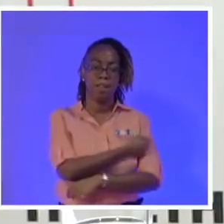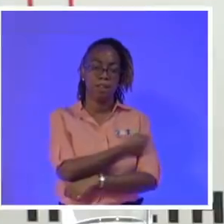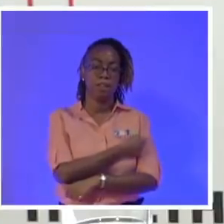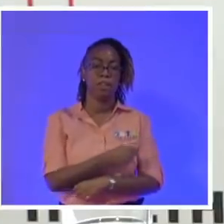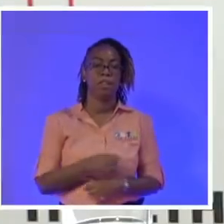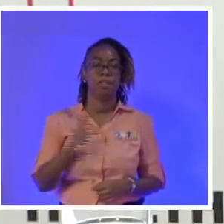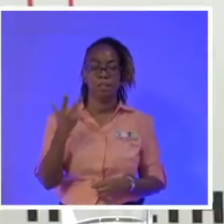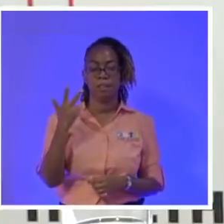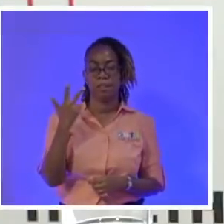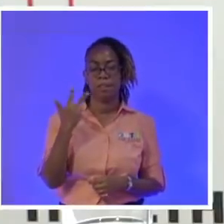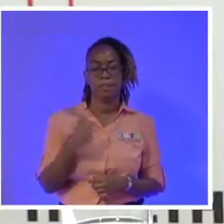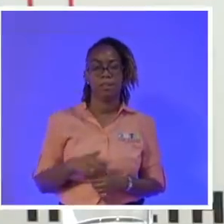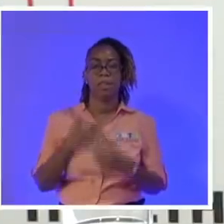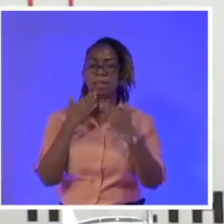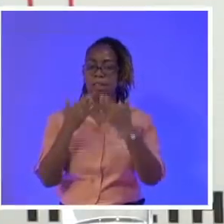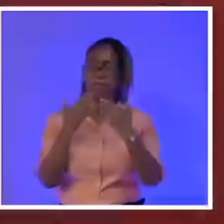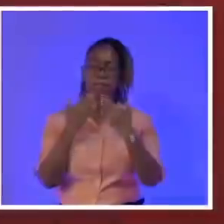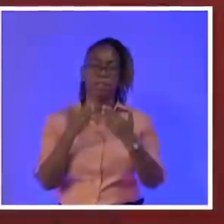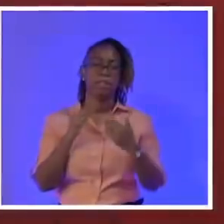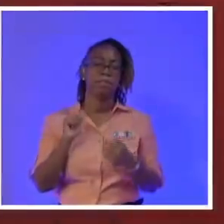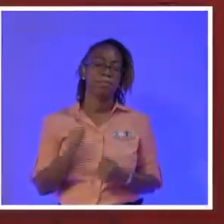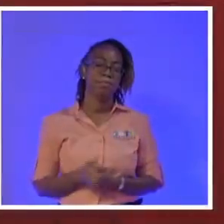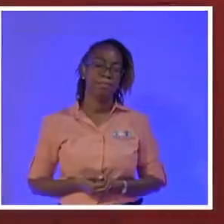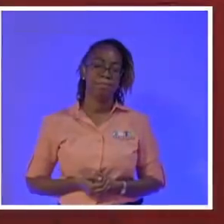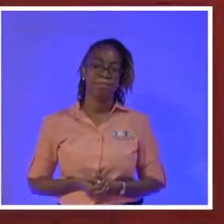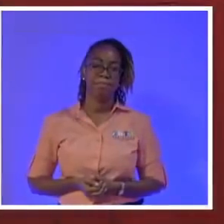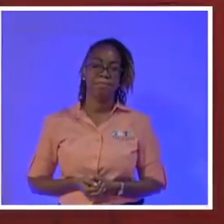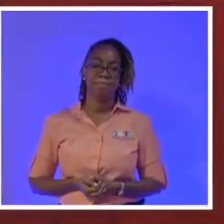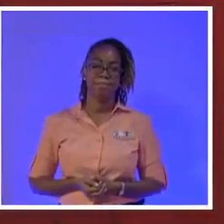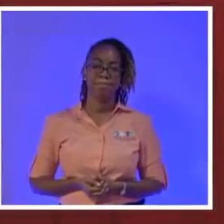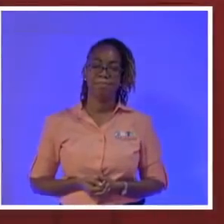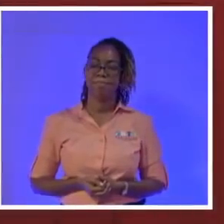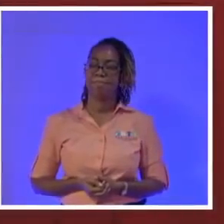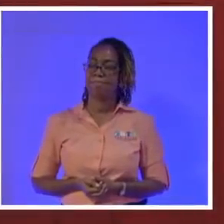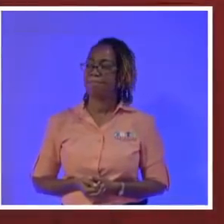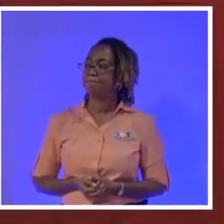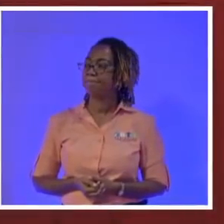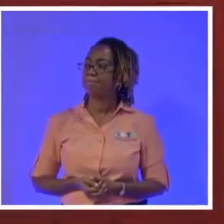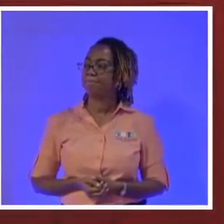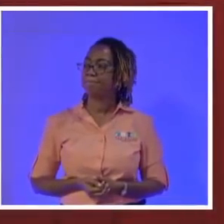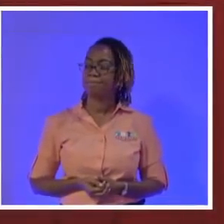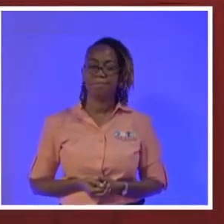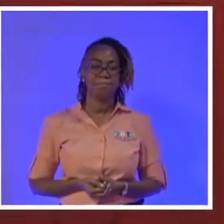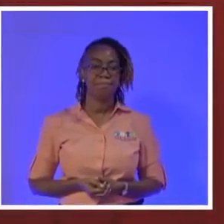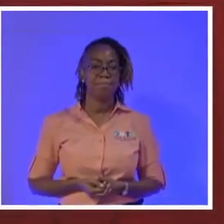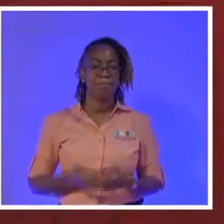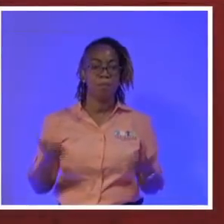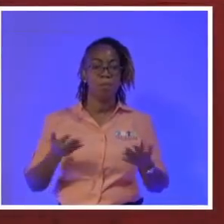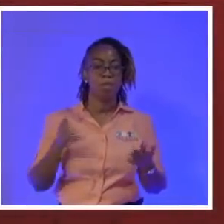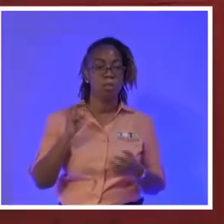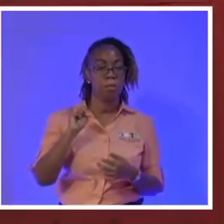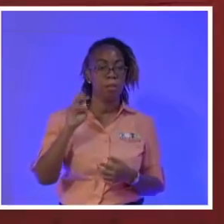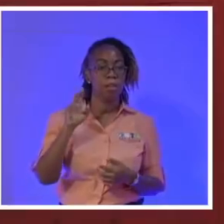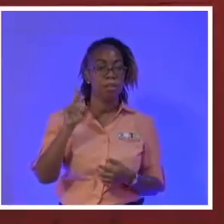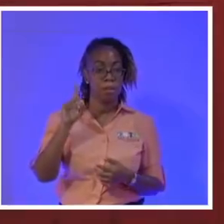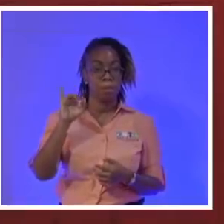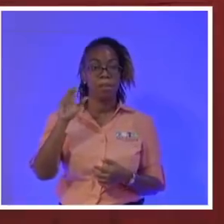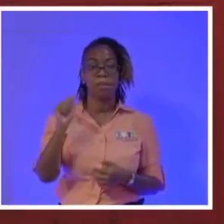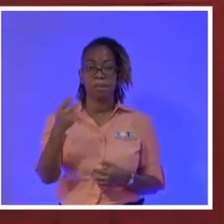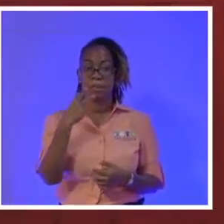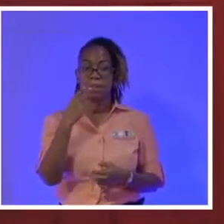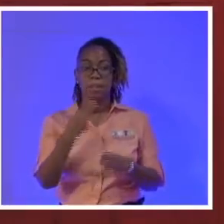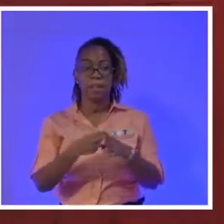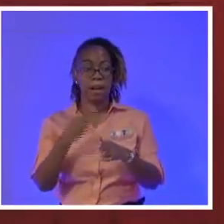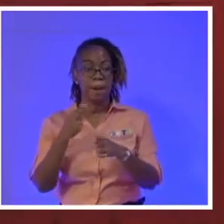take questions. Thank you very much, Minister. So, our media representatives are reminded to state their name and